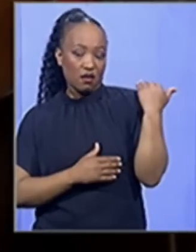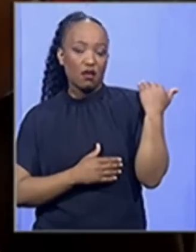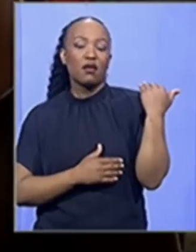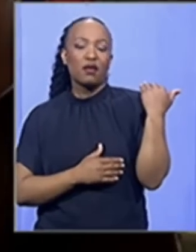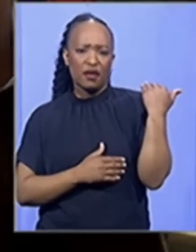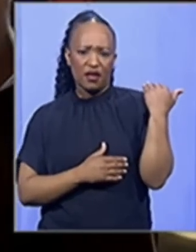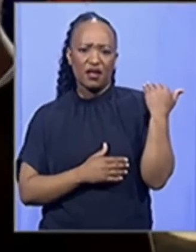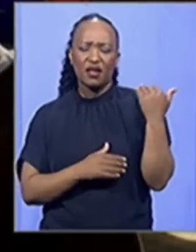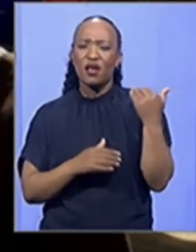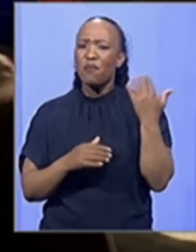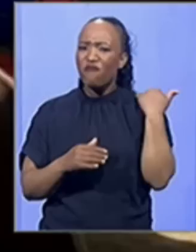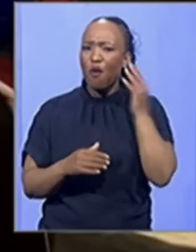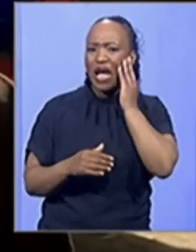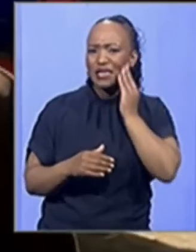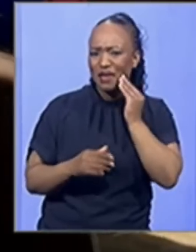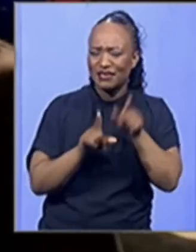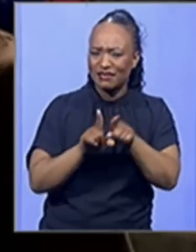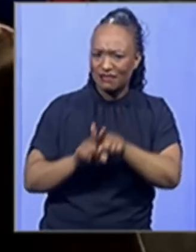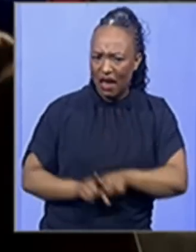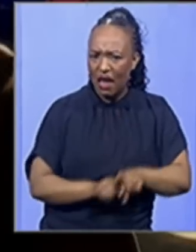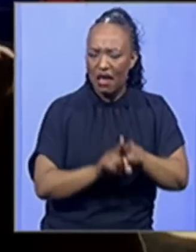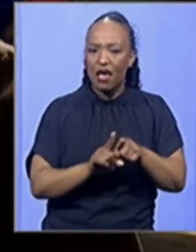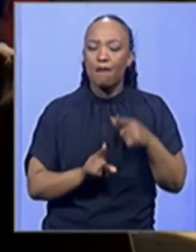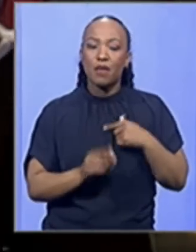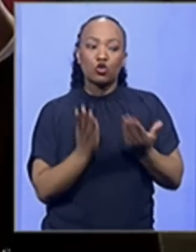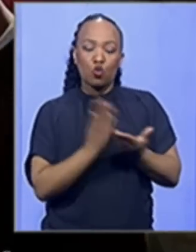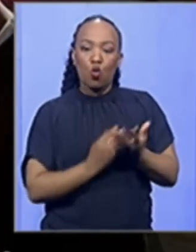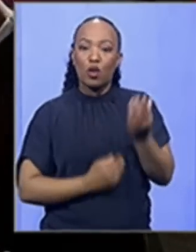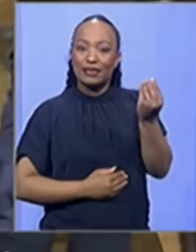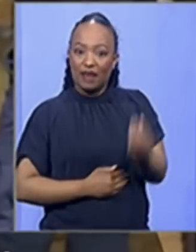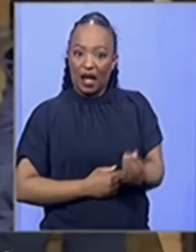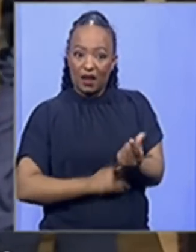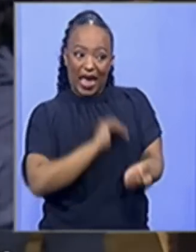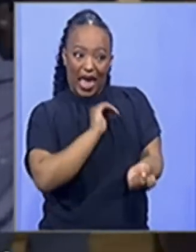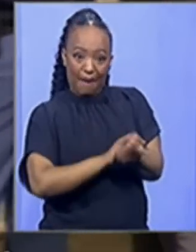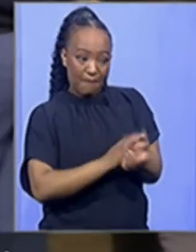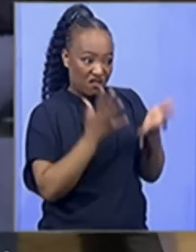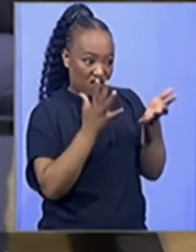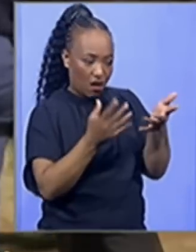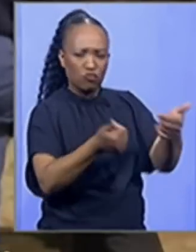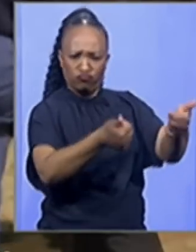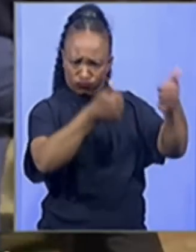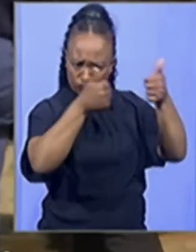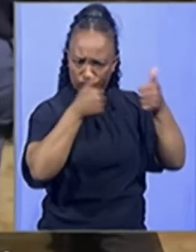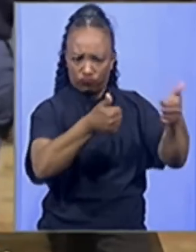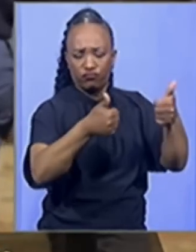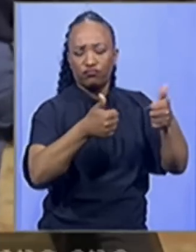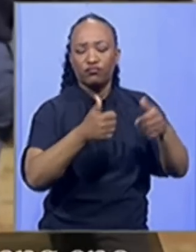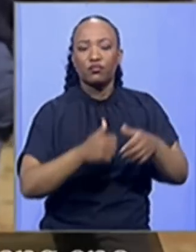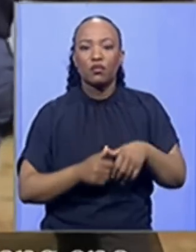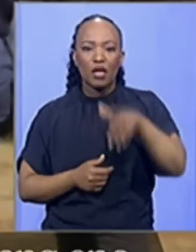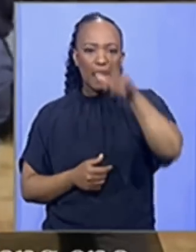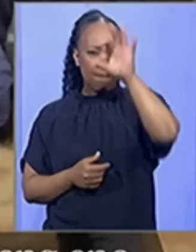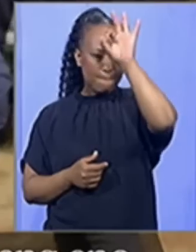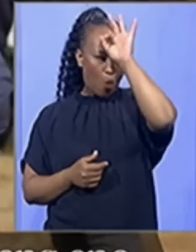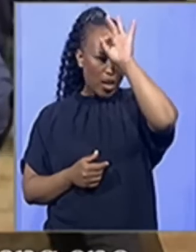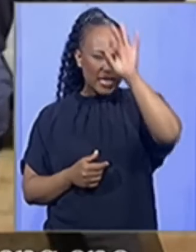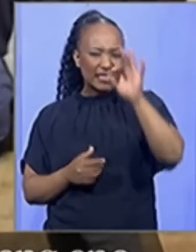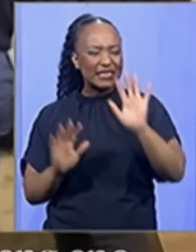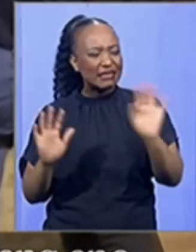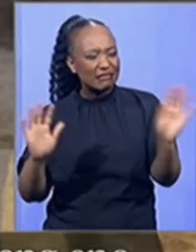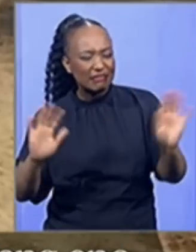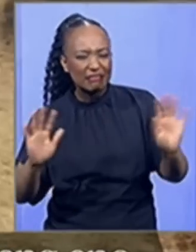more or less the same thing. As a school child, I'm saying what happened here was right. Mapodisi a kgadile go fisiwa ga